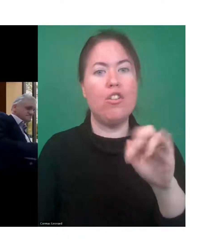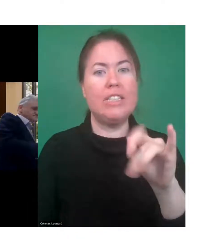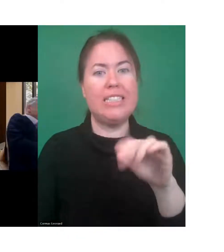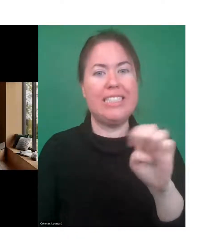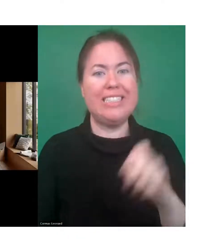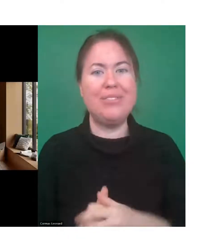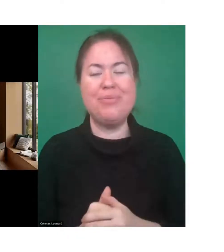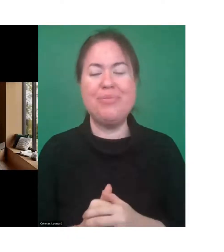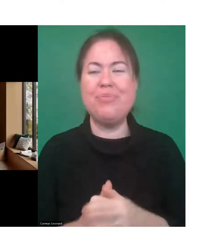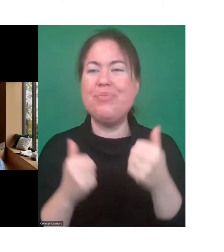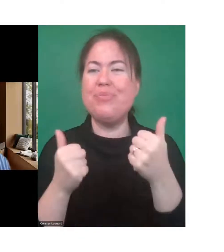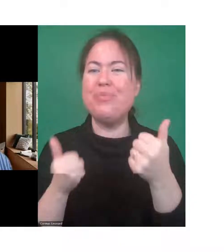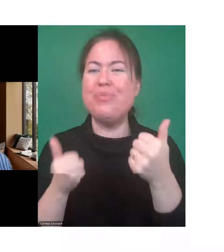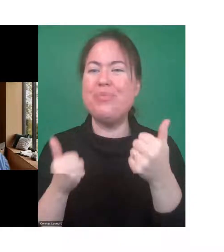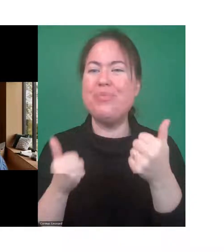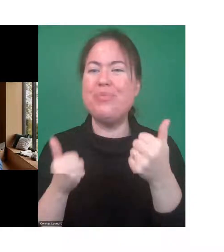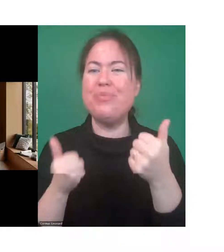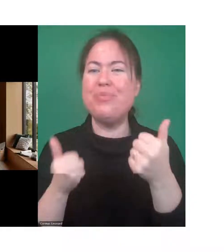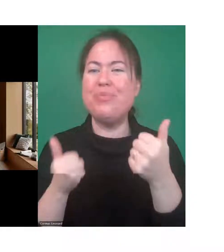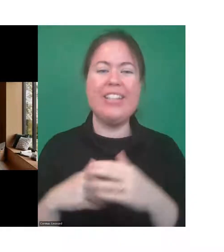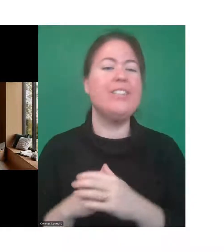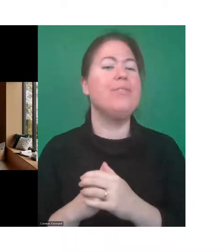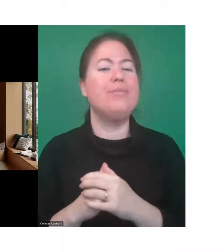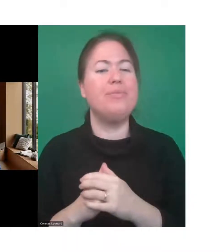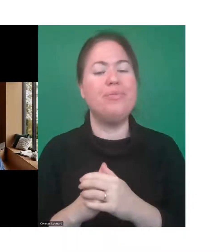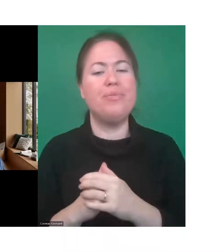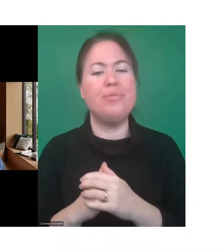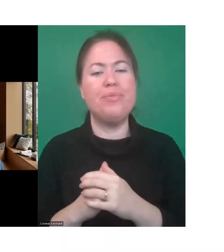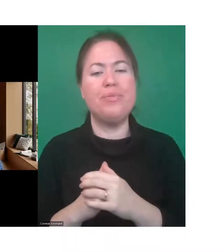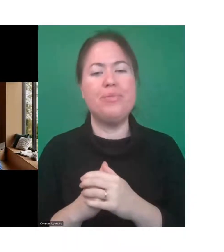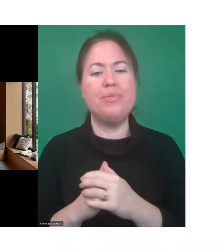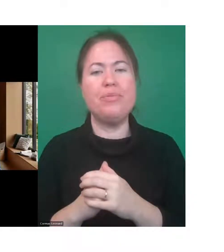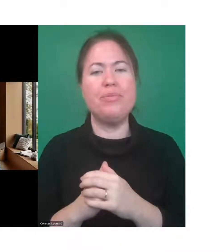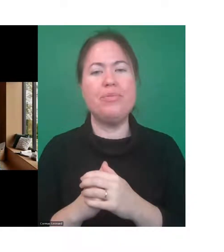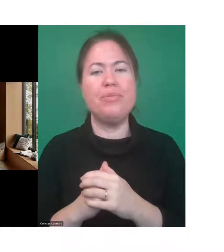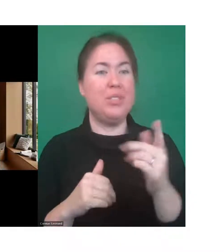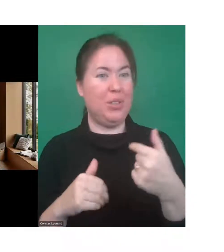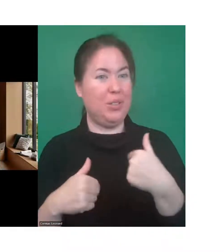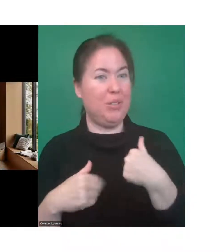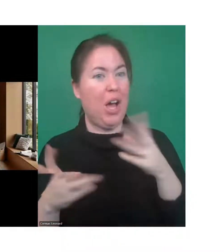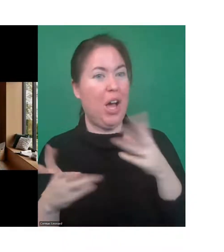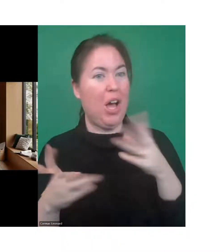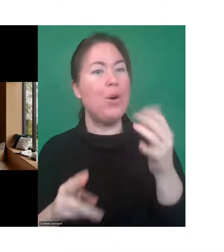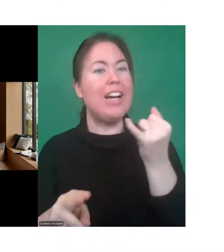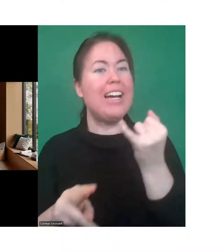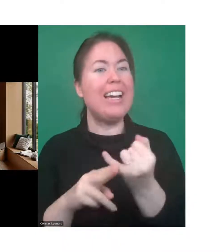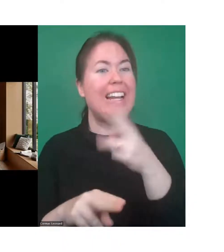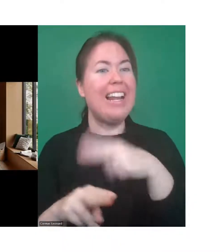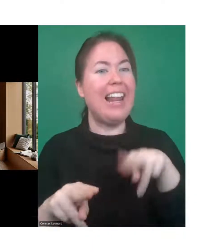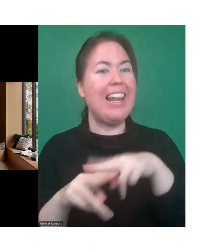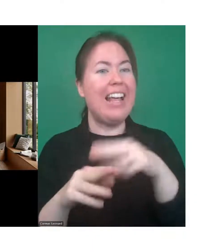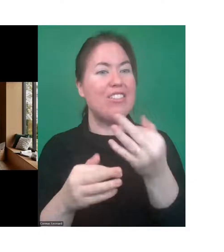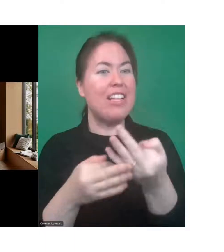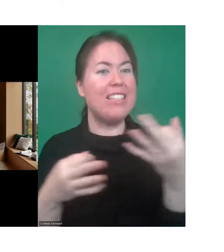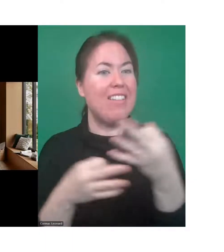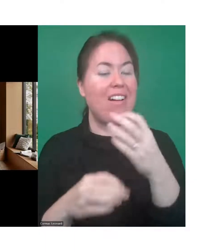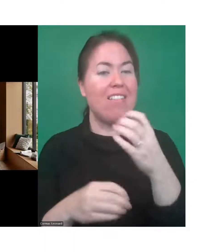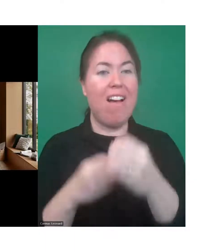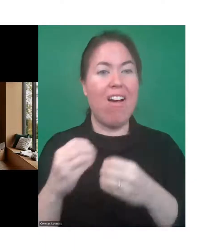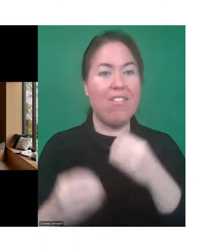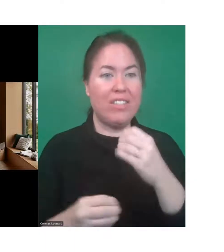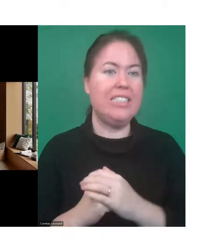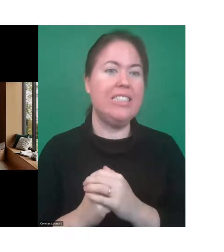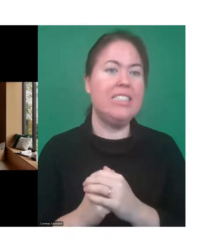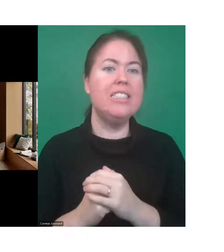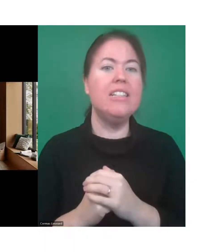Good morning, everybody. As Tim mentioned, I work here in the National Safeguarding Office, and I've been involved in this,